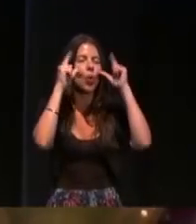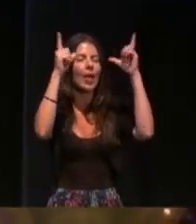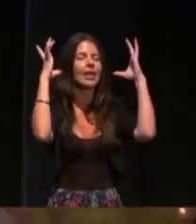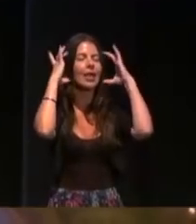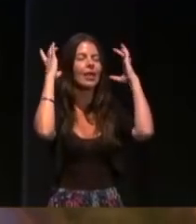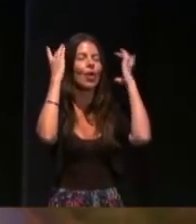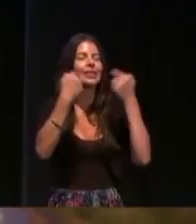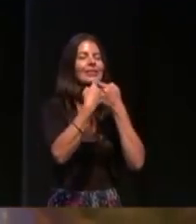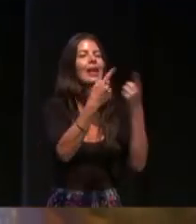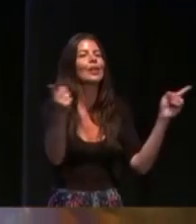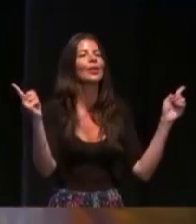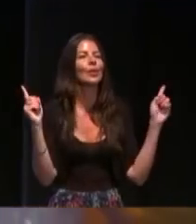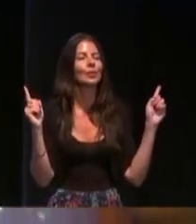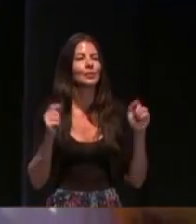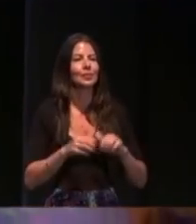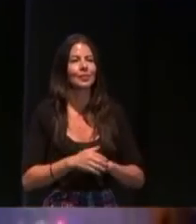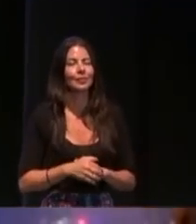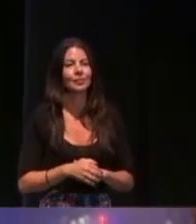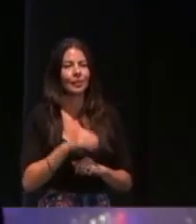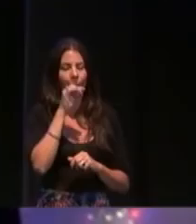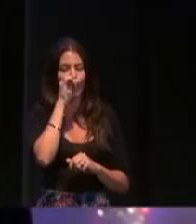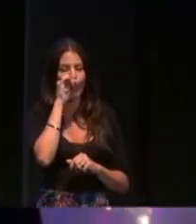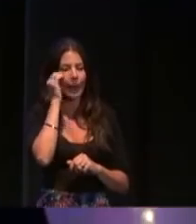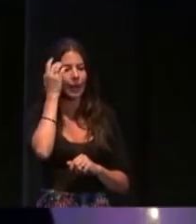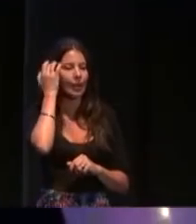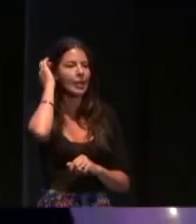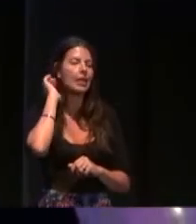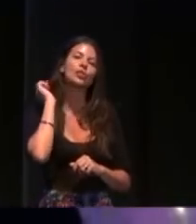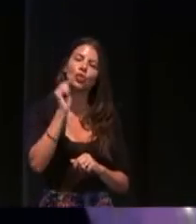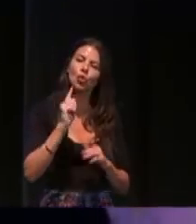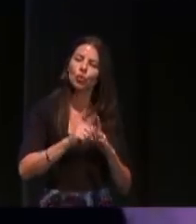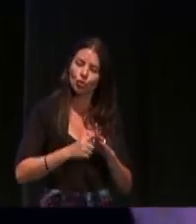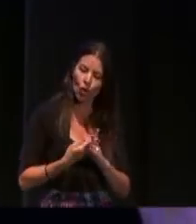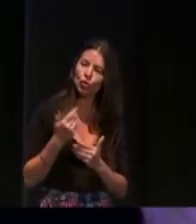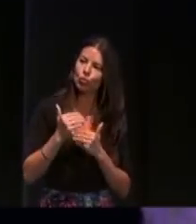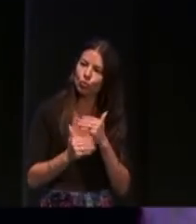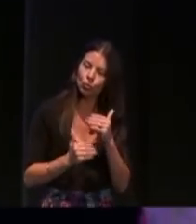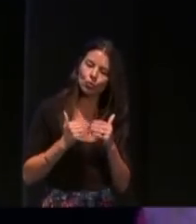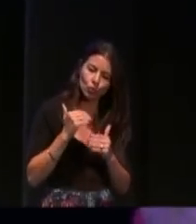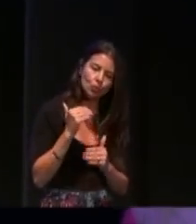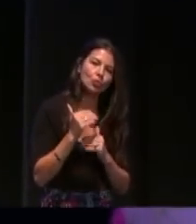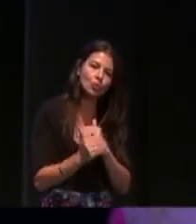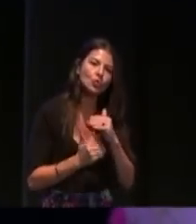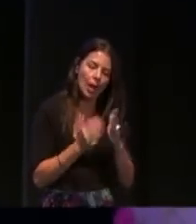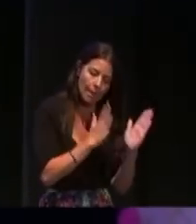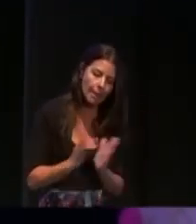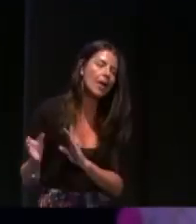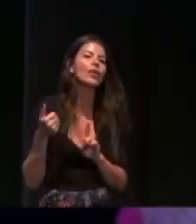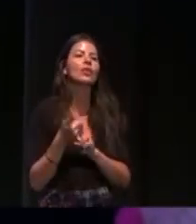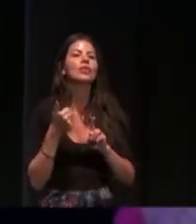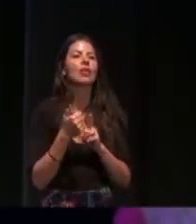consciousness is saying, you see. And ultimately, as you work this and prepare yourself